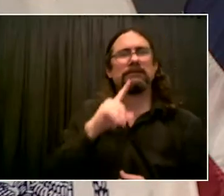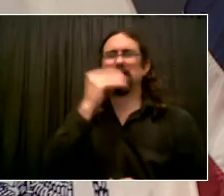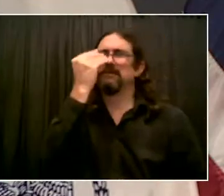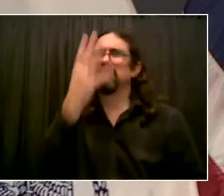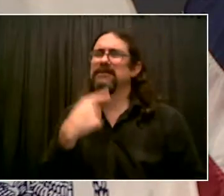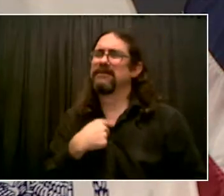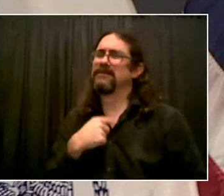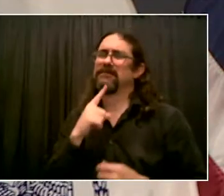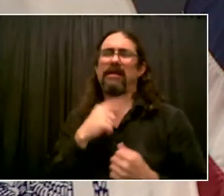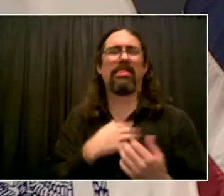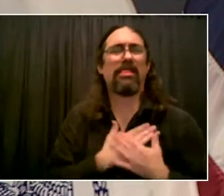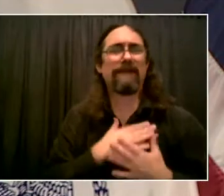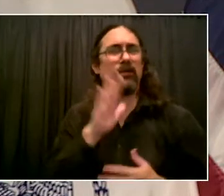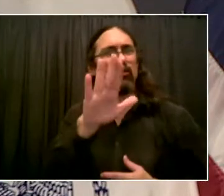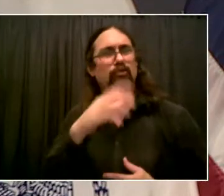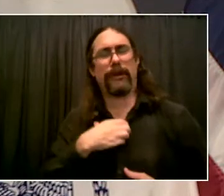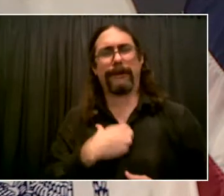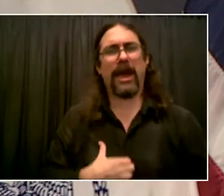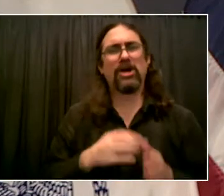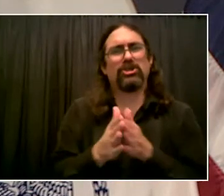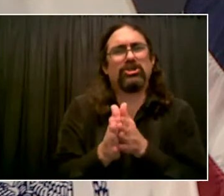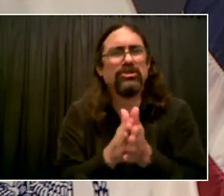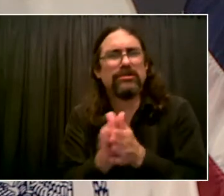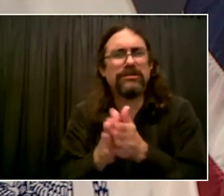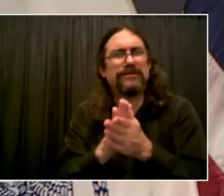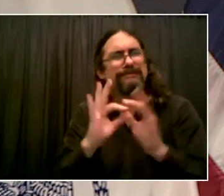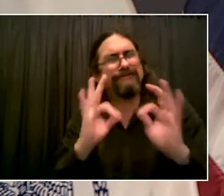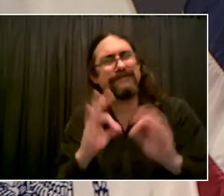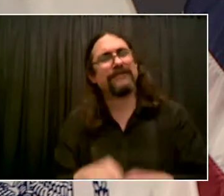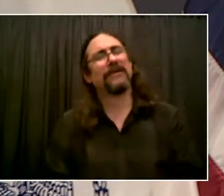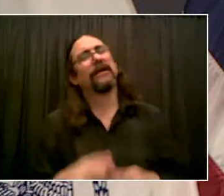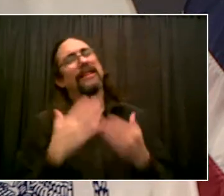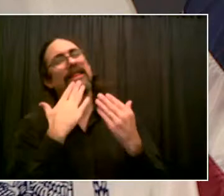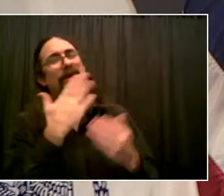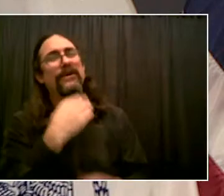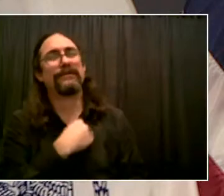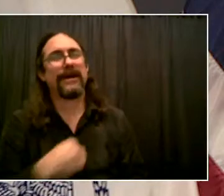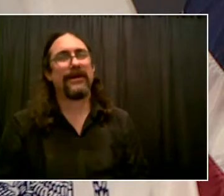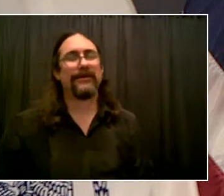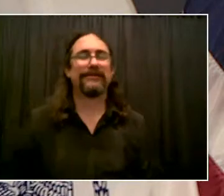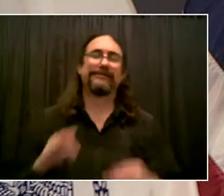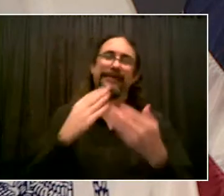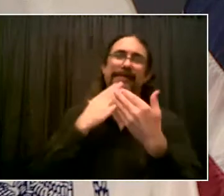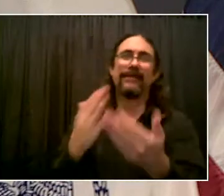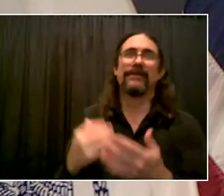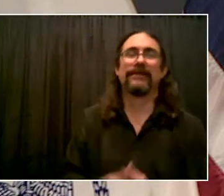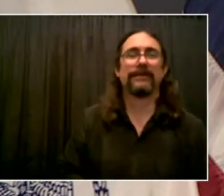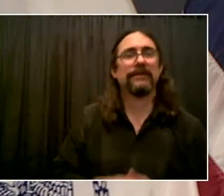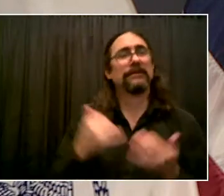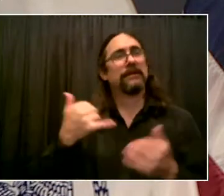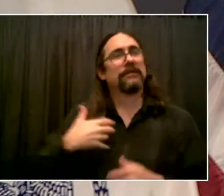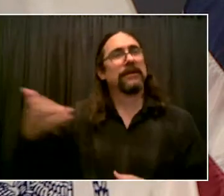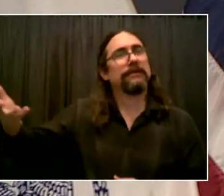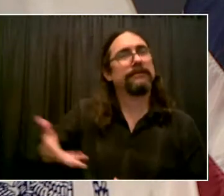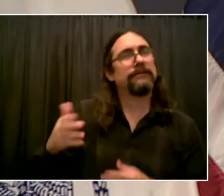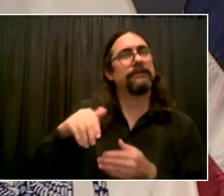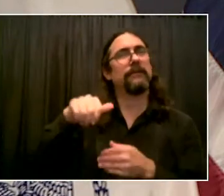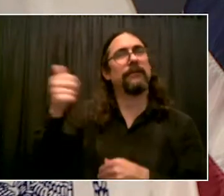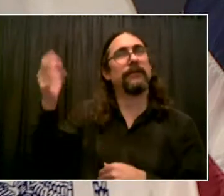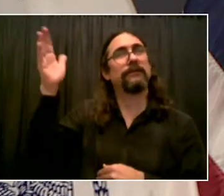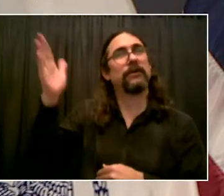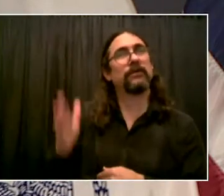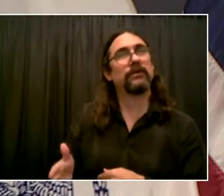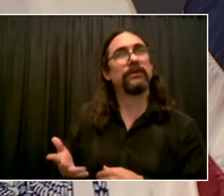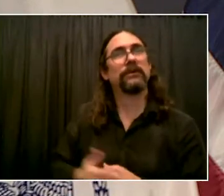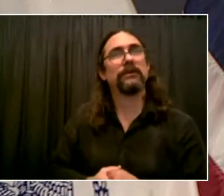Mayor. I want you to hear now everyone from another former teacher devoted himself to his kids and his community, and then went and devoted himself to serving